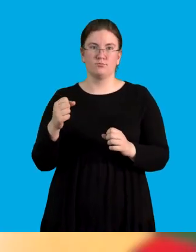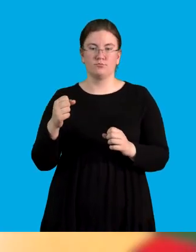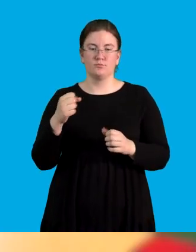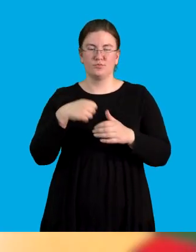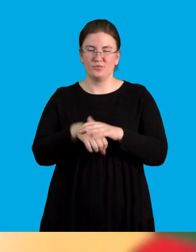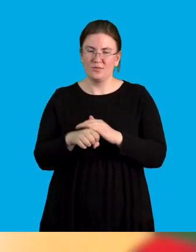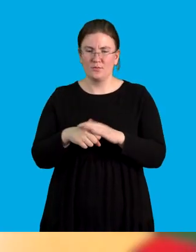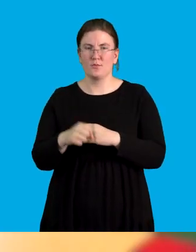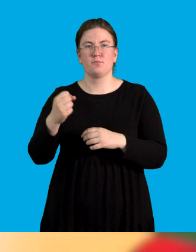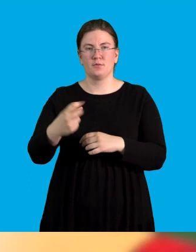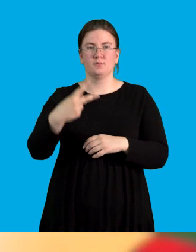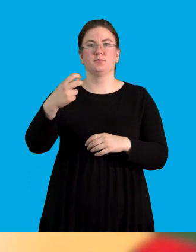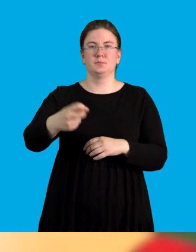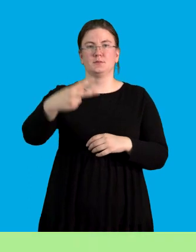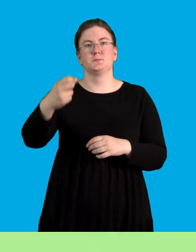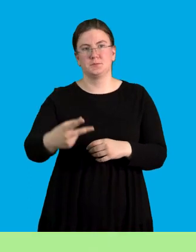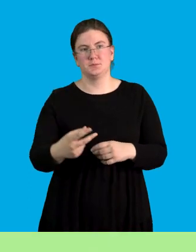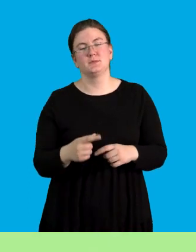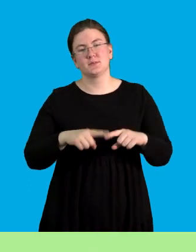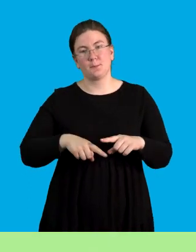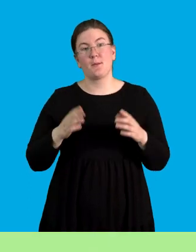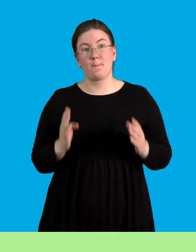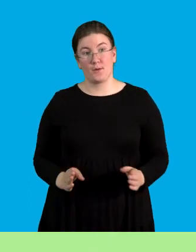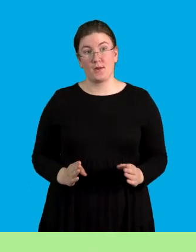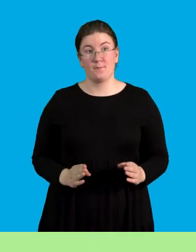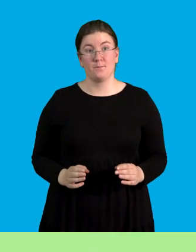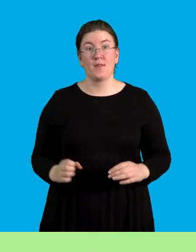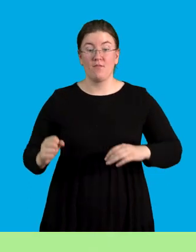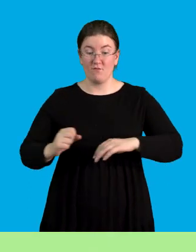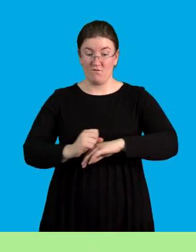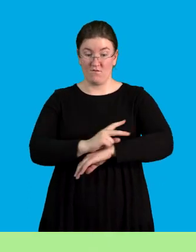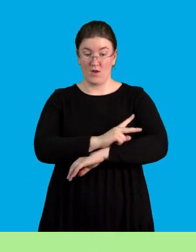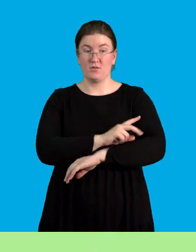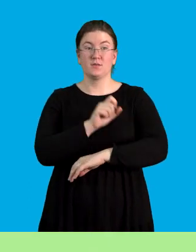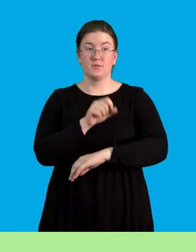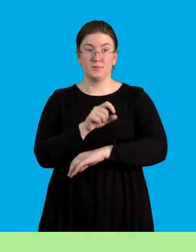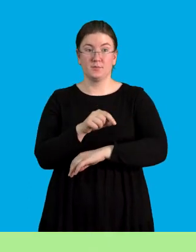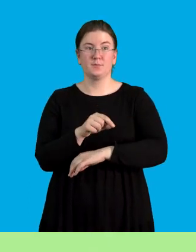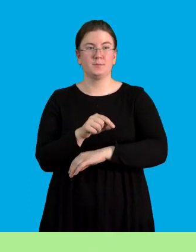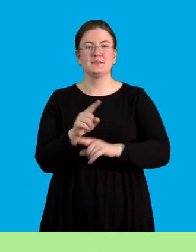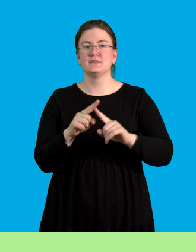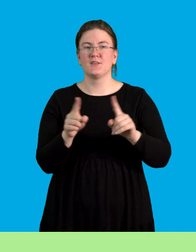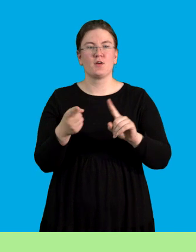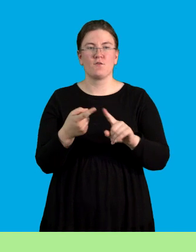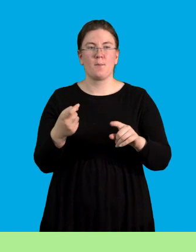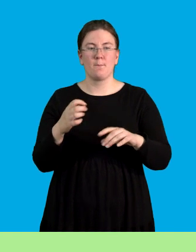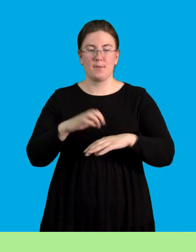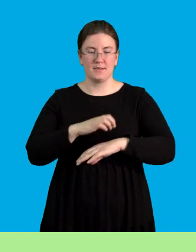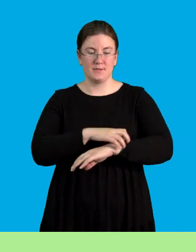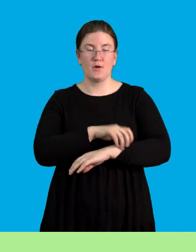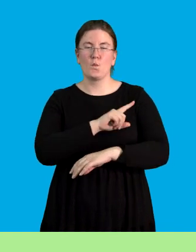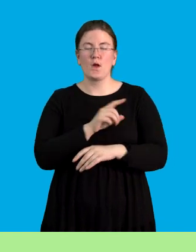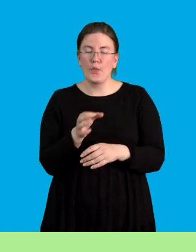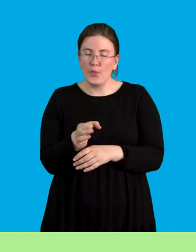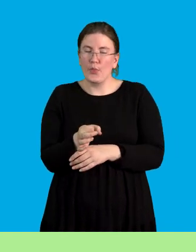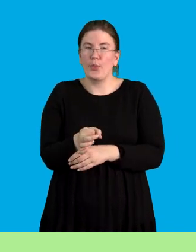multiply basically. Viruses are smaller than bacteria. They can infect all types of organisms